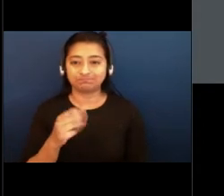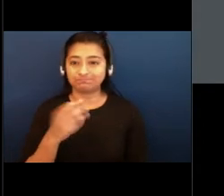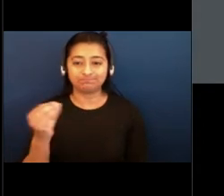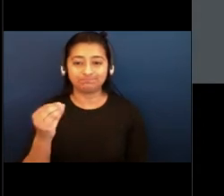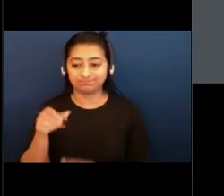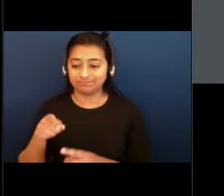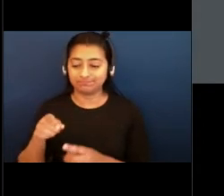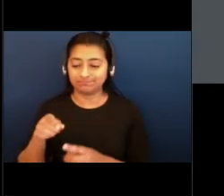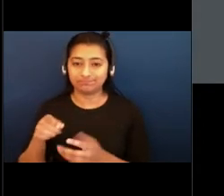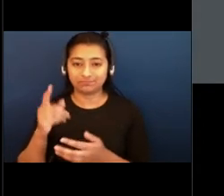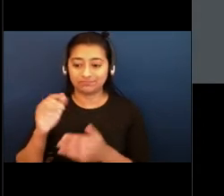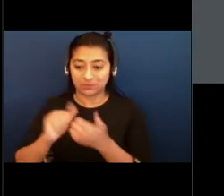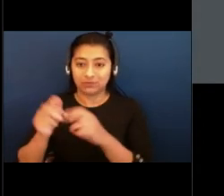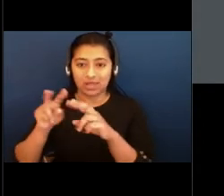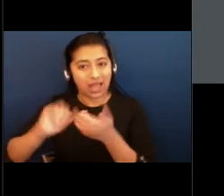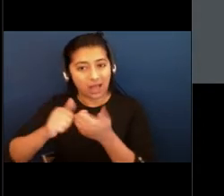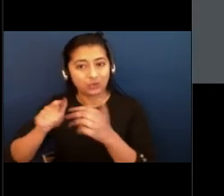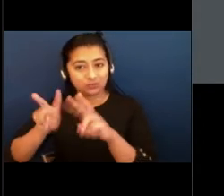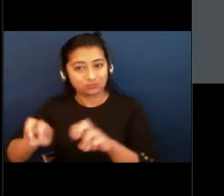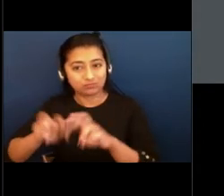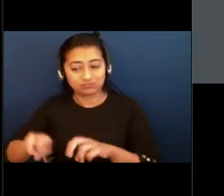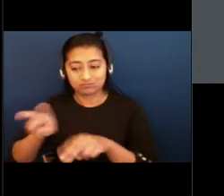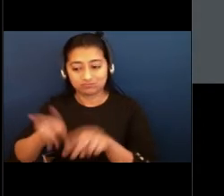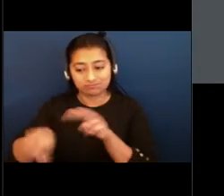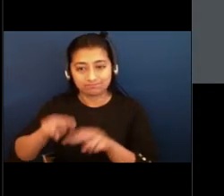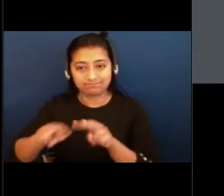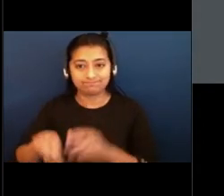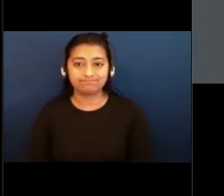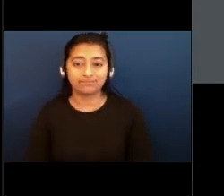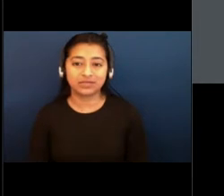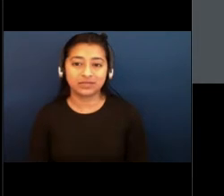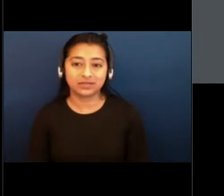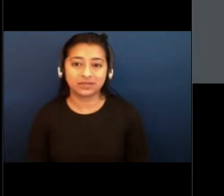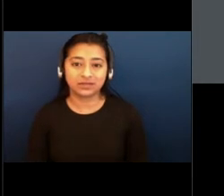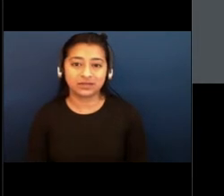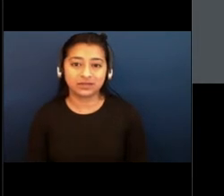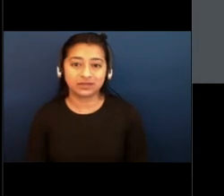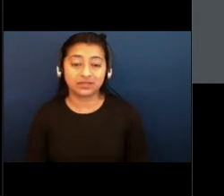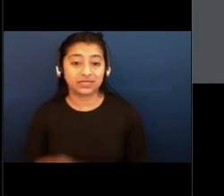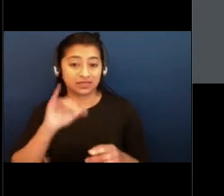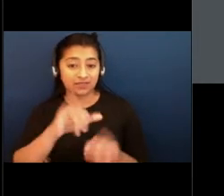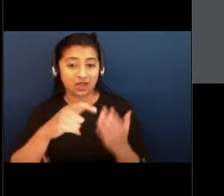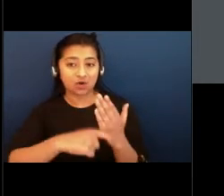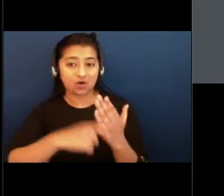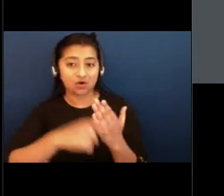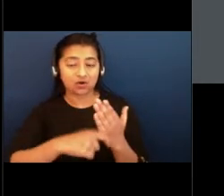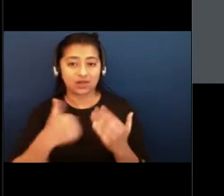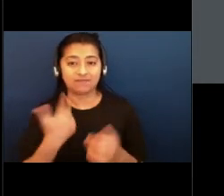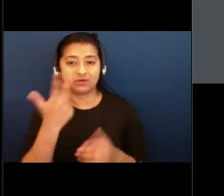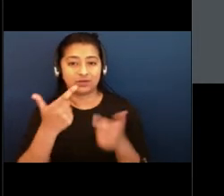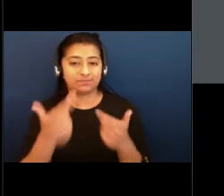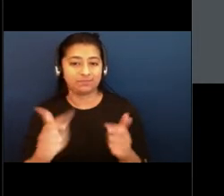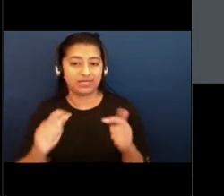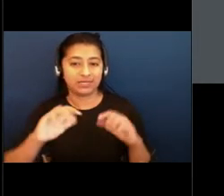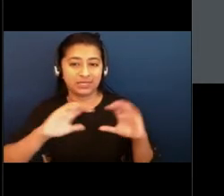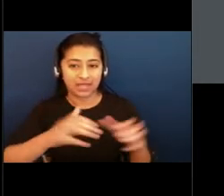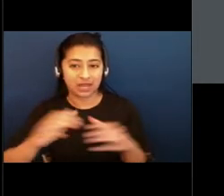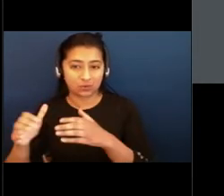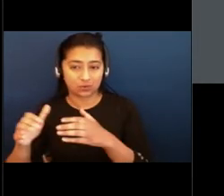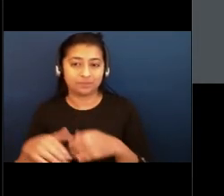for evaluating it, right? So in this article, they pull together three big criteria: